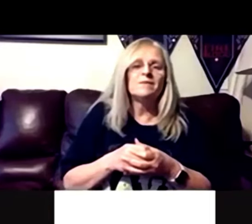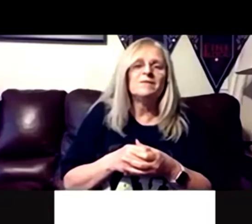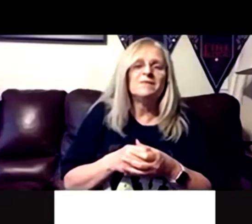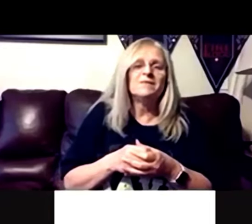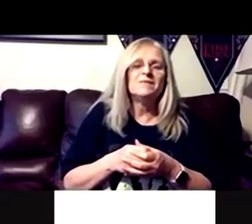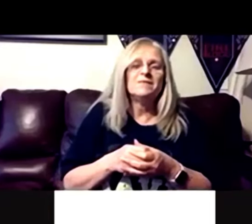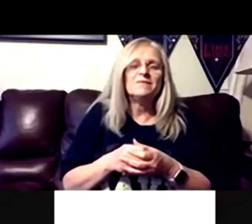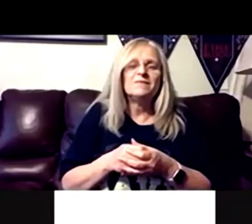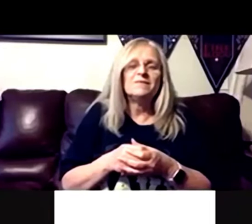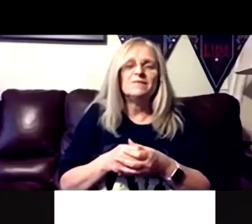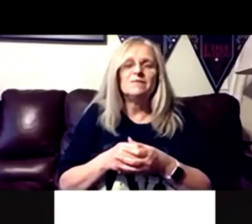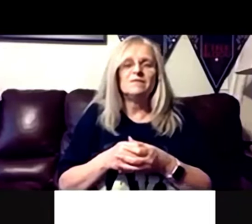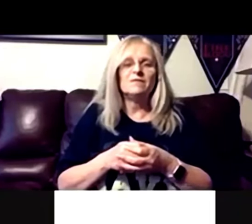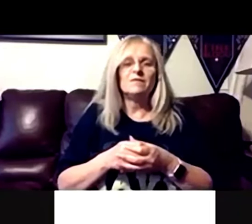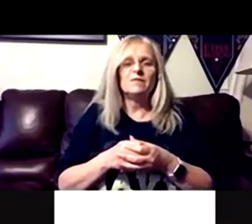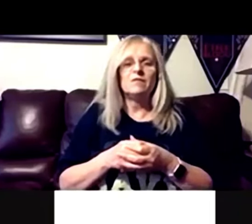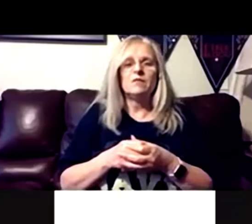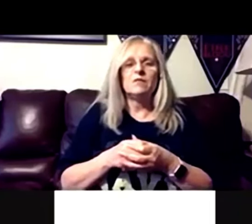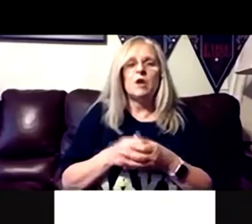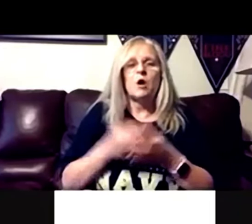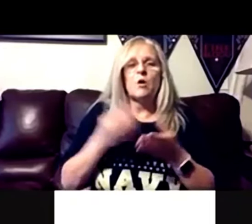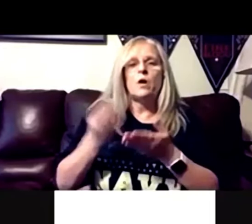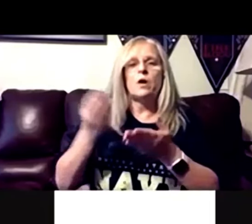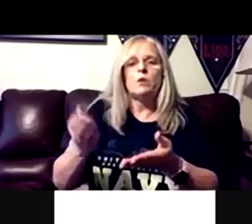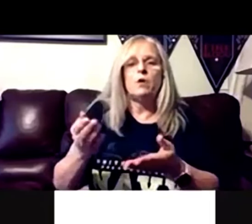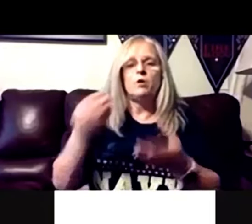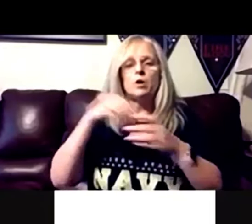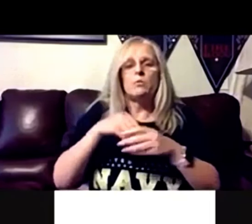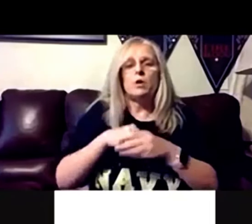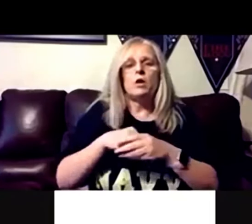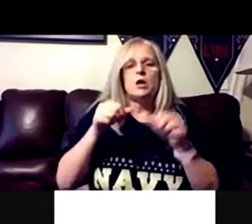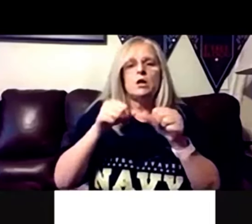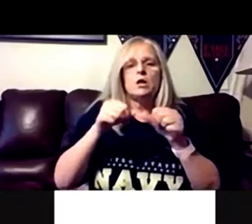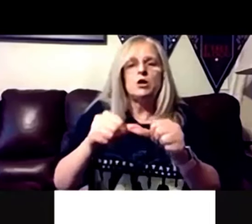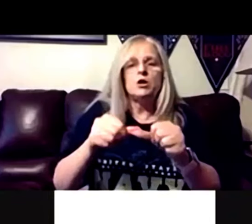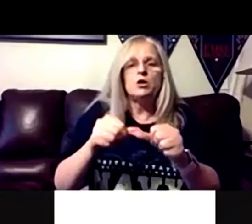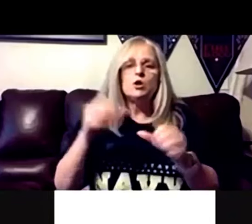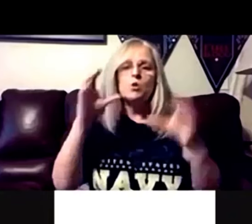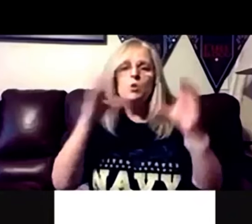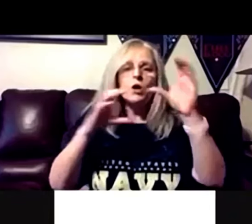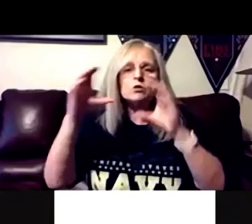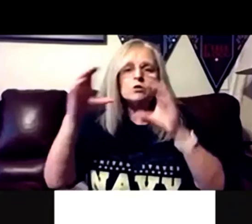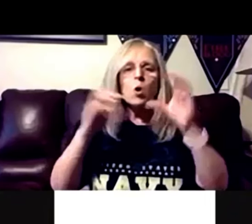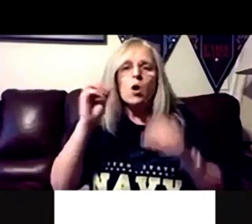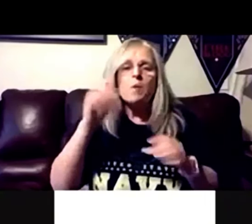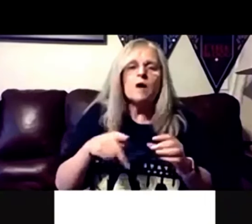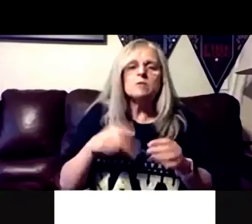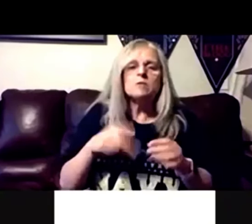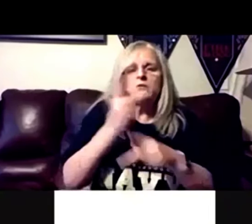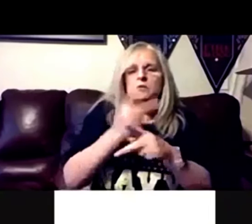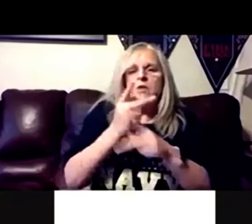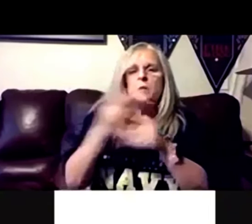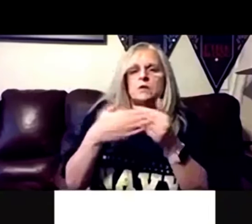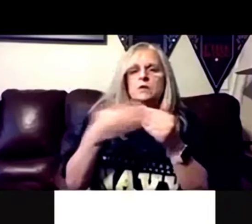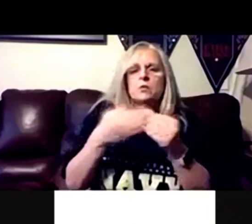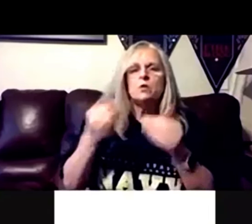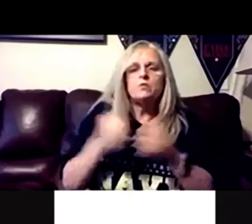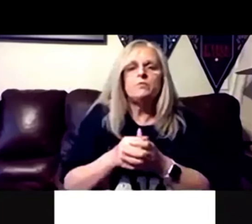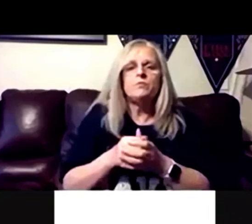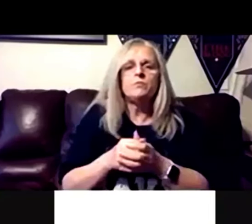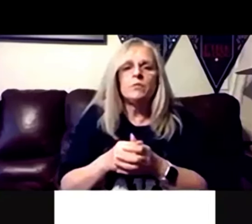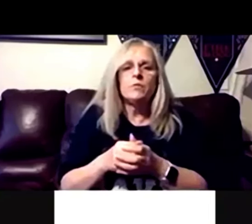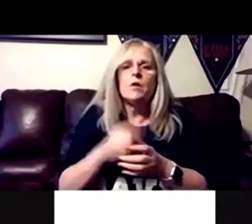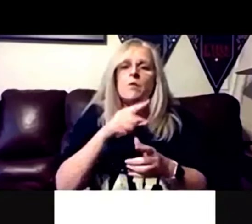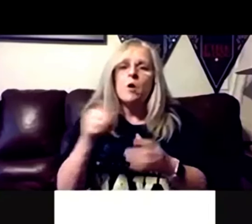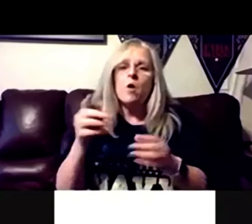side. So I recommend you come in and continue to explore ONPASSIVE, but keep it simple. Even though there are a lot of